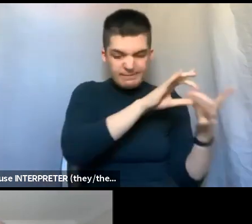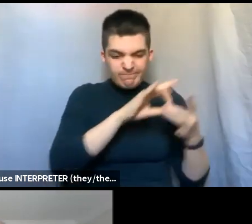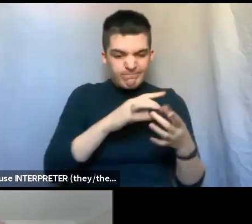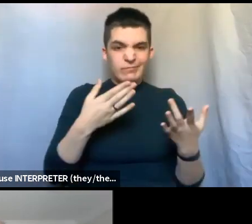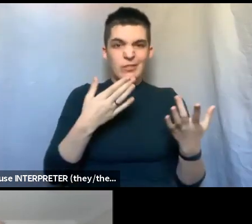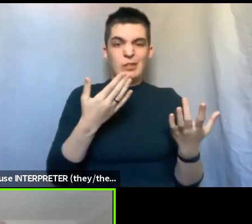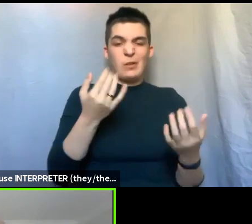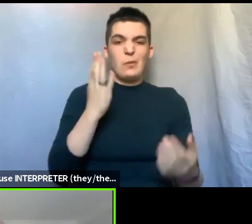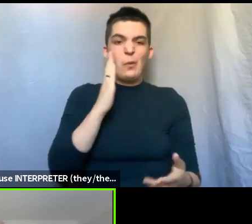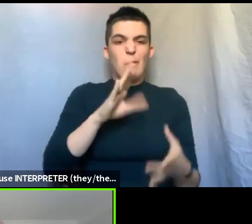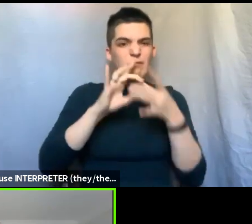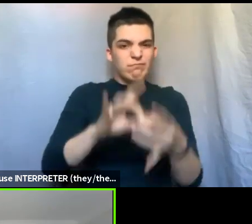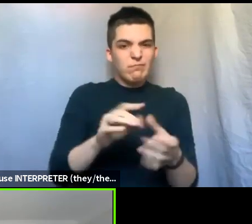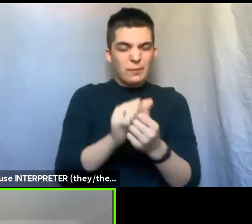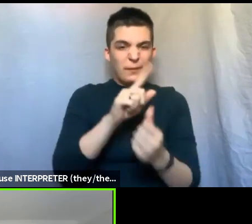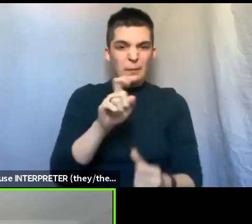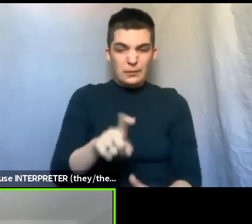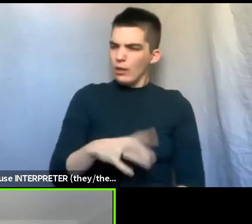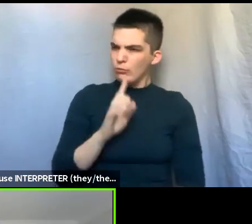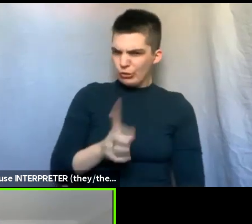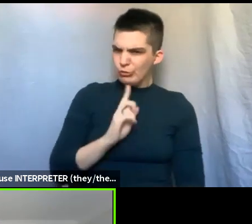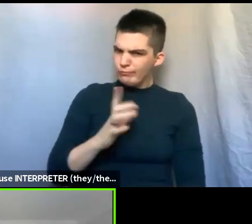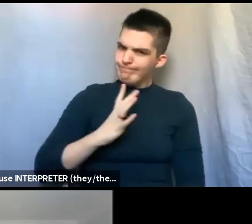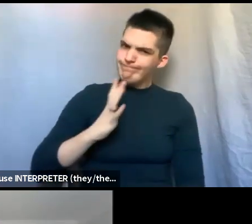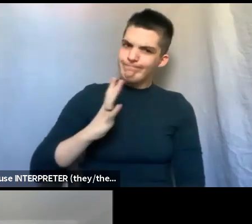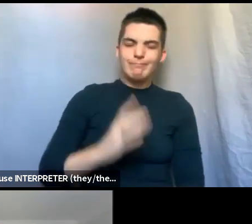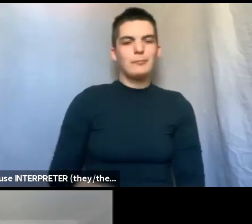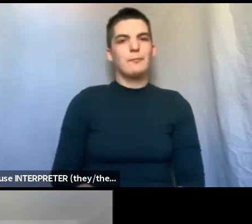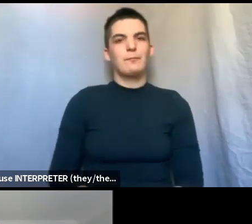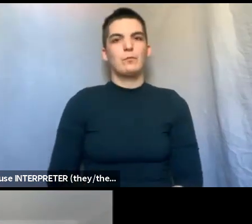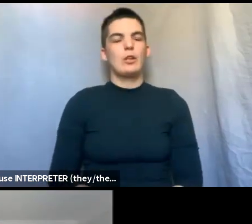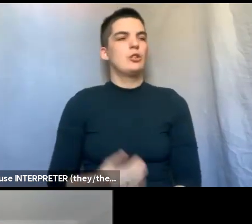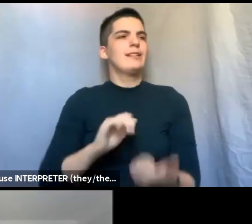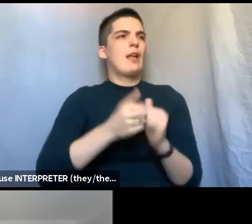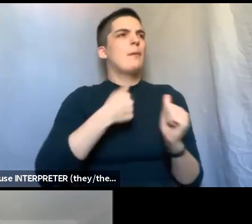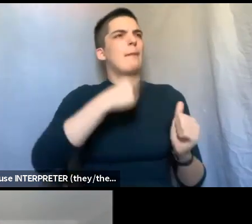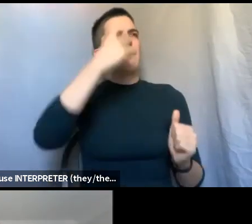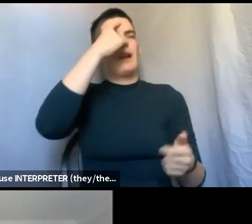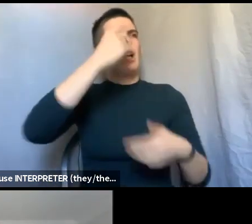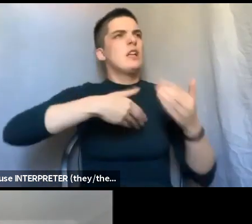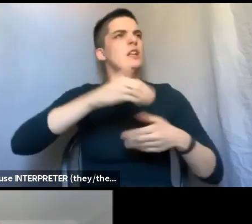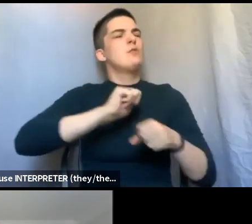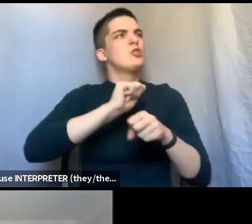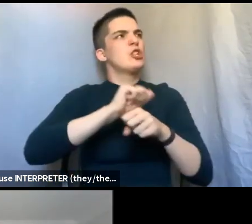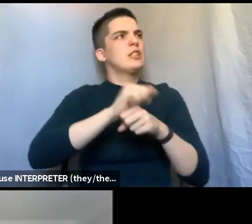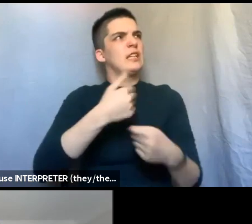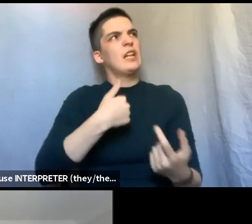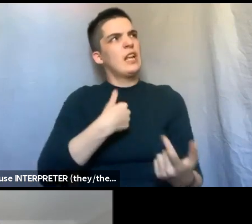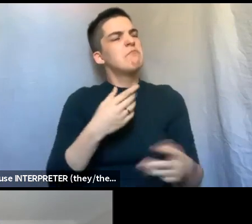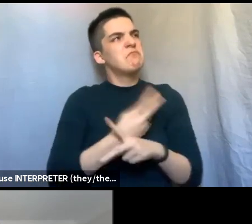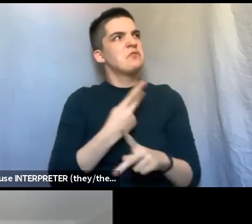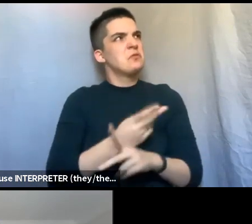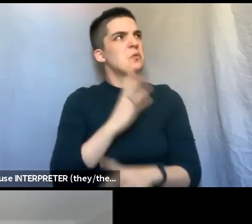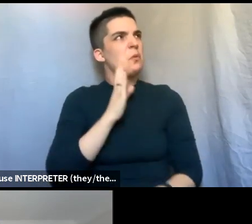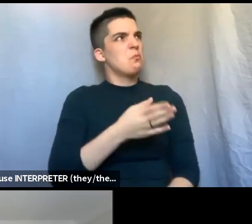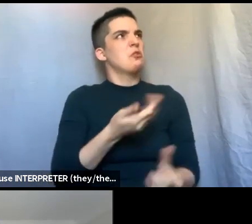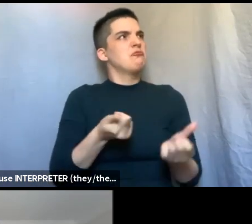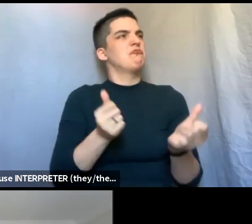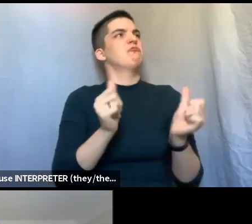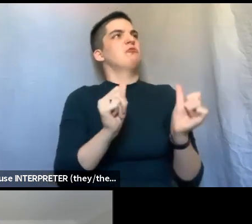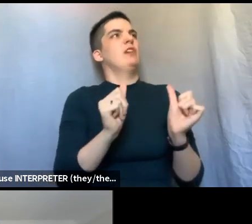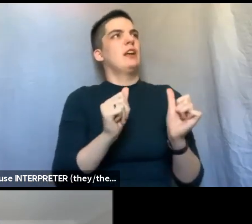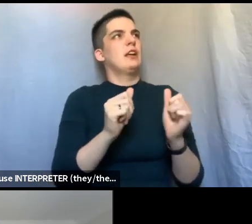that people have. Of course, yeah. It's just the way my mind works, and I was lying there, so I figured I would just get a lot of things.